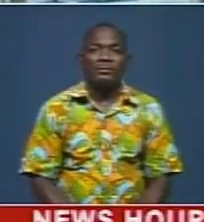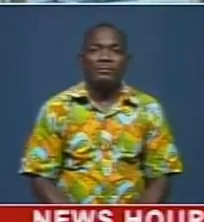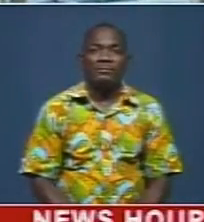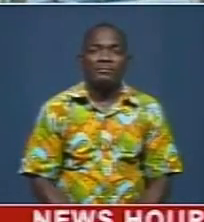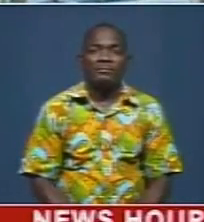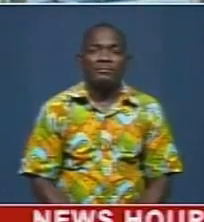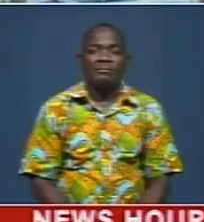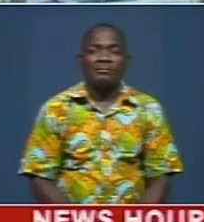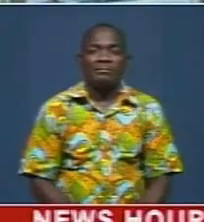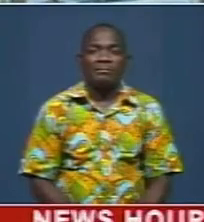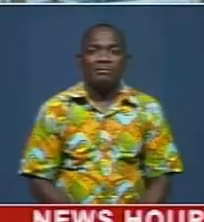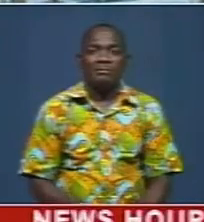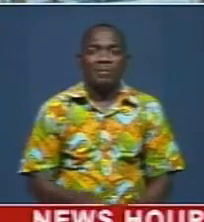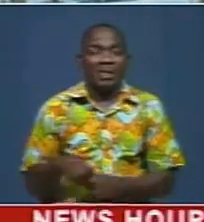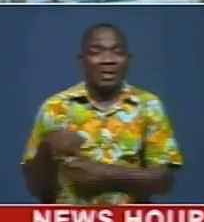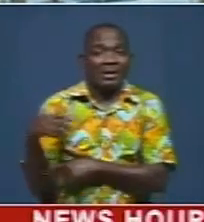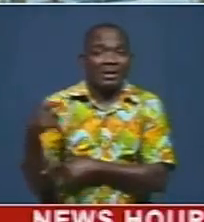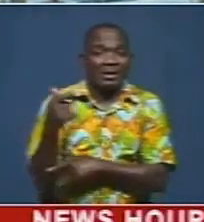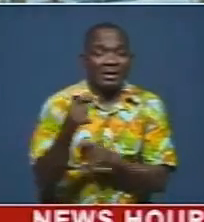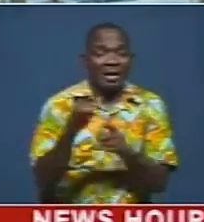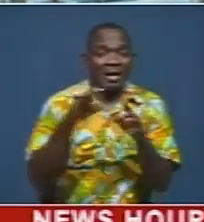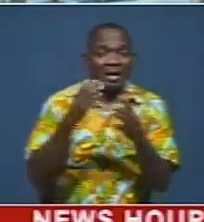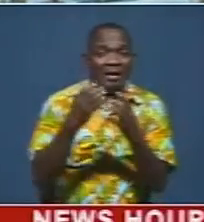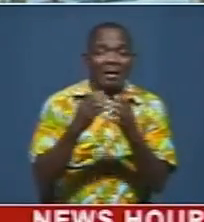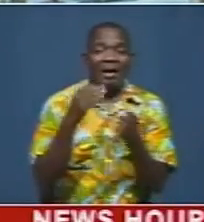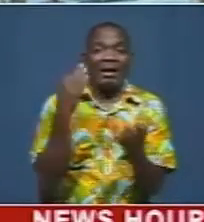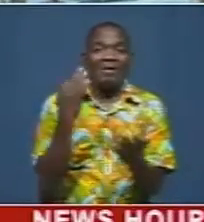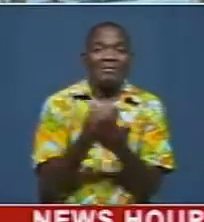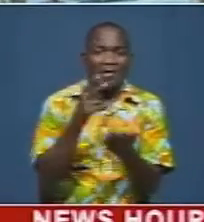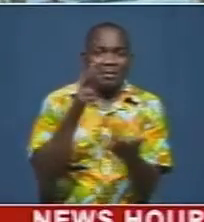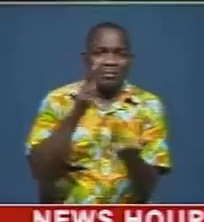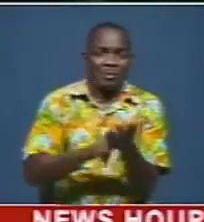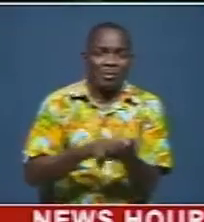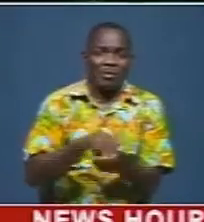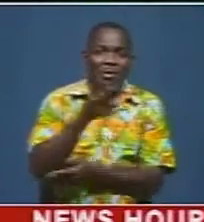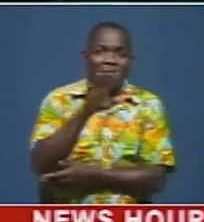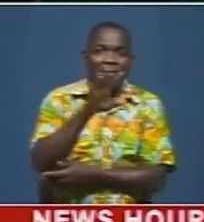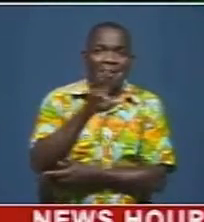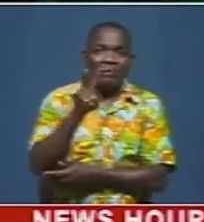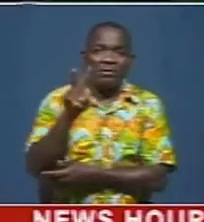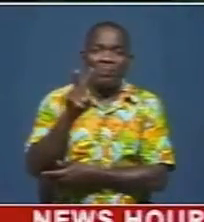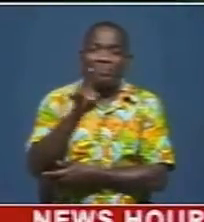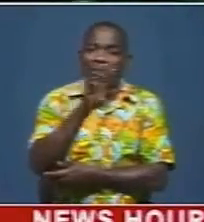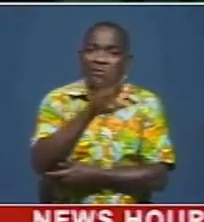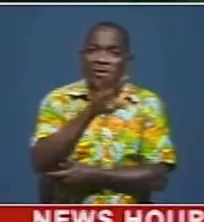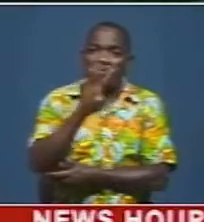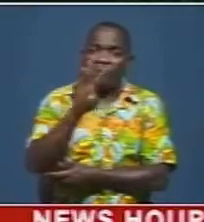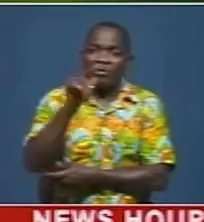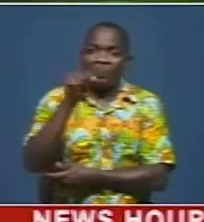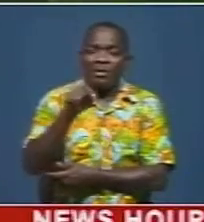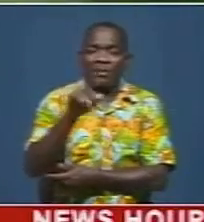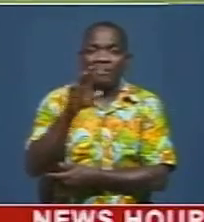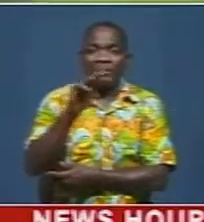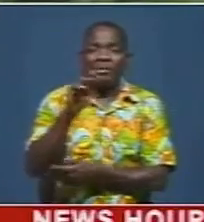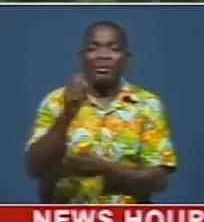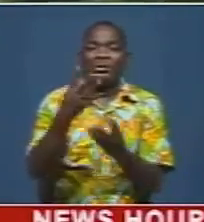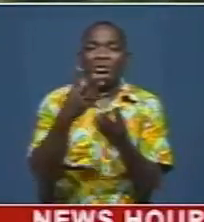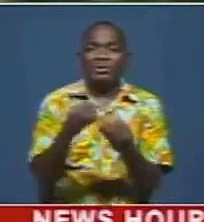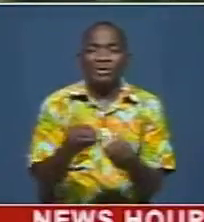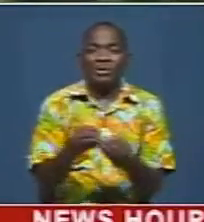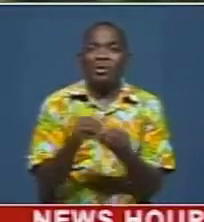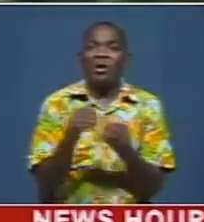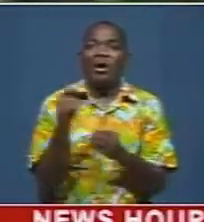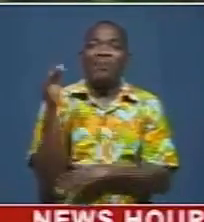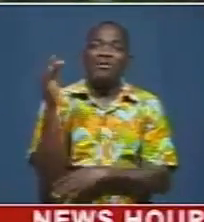The Green Climate Fund GCF has approved $54.5 million to address deforestation and